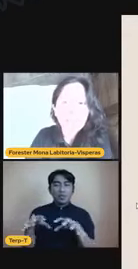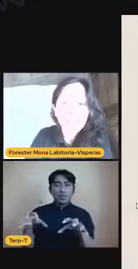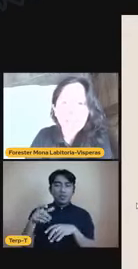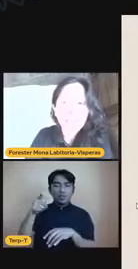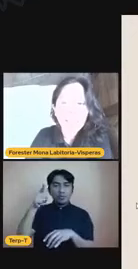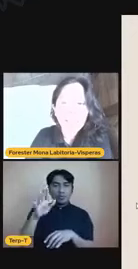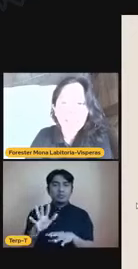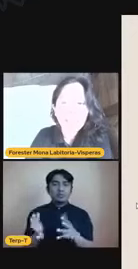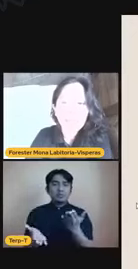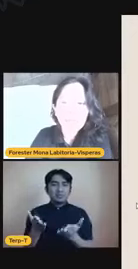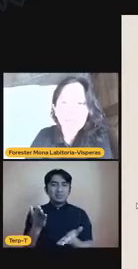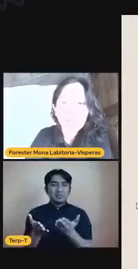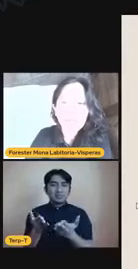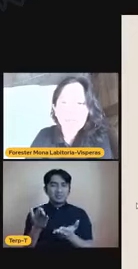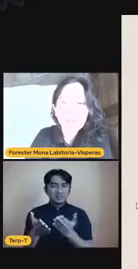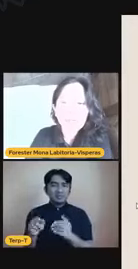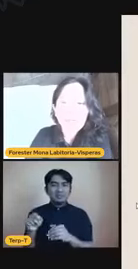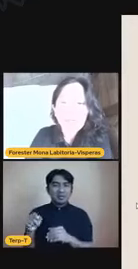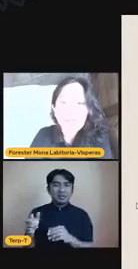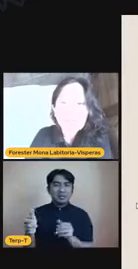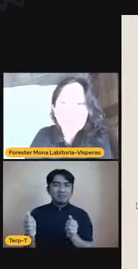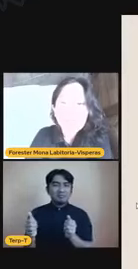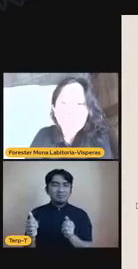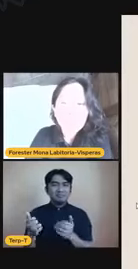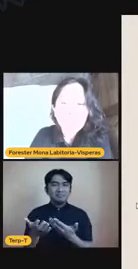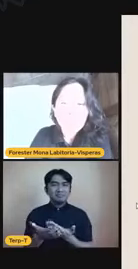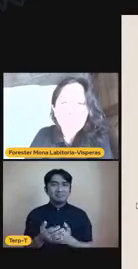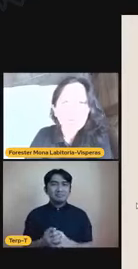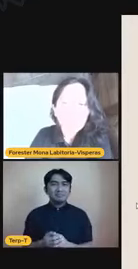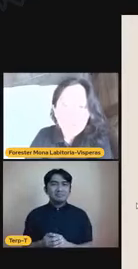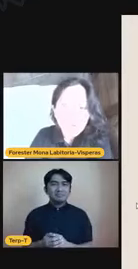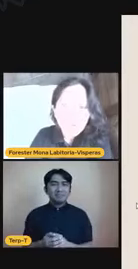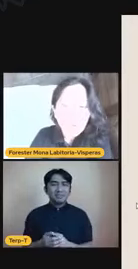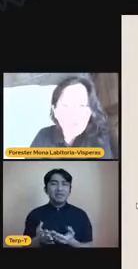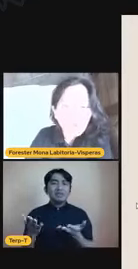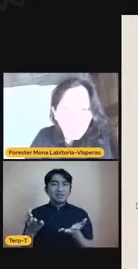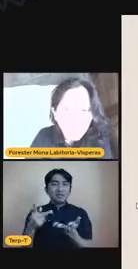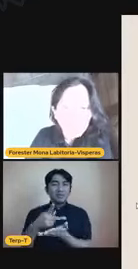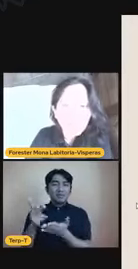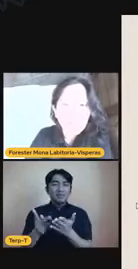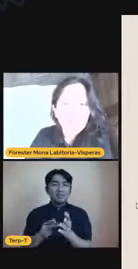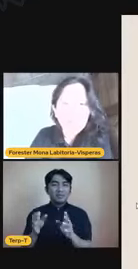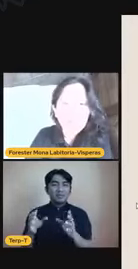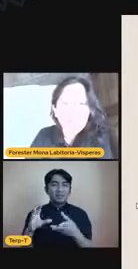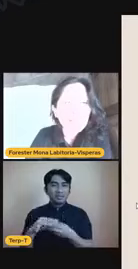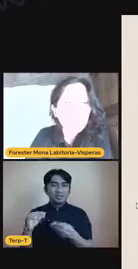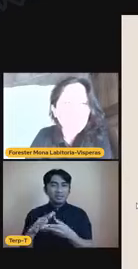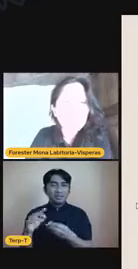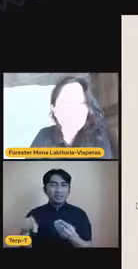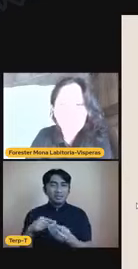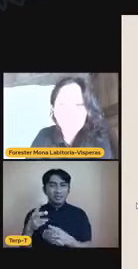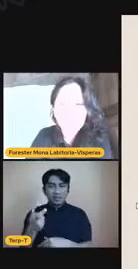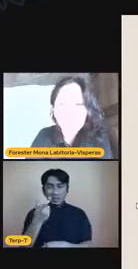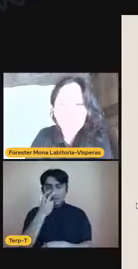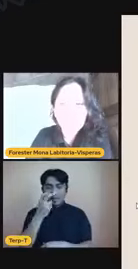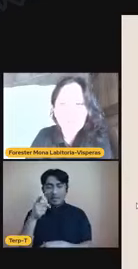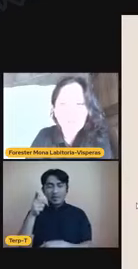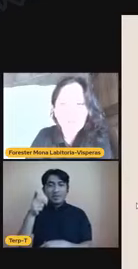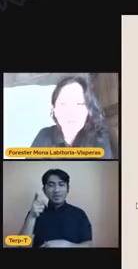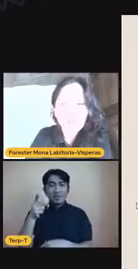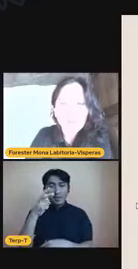be displayed in him. This is part of the story about the blind man na Jesus